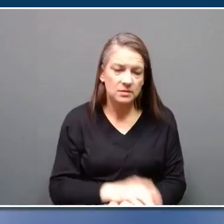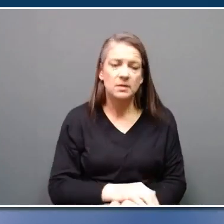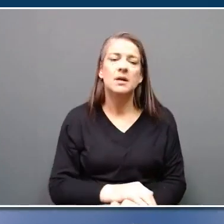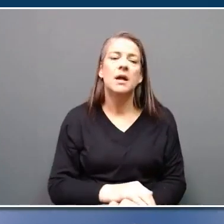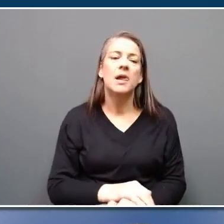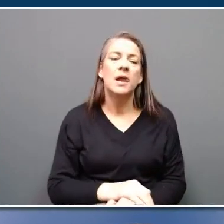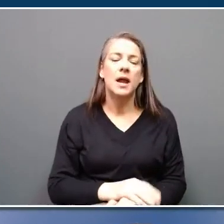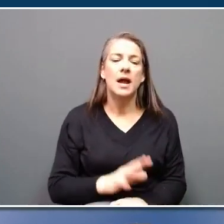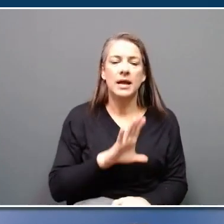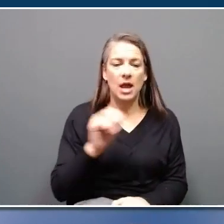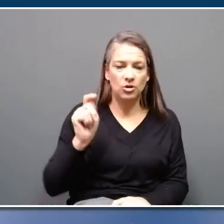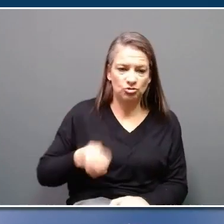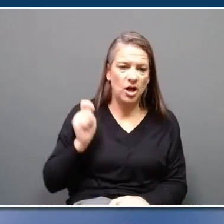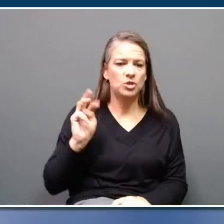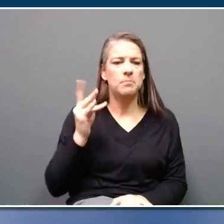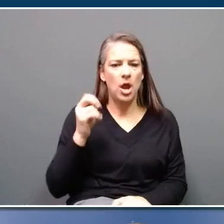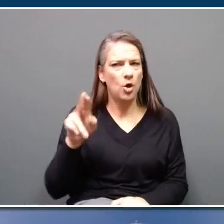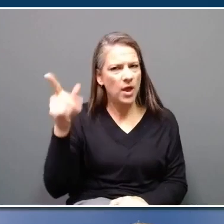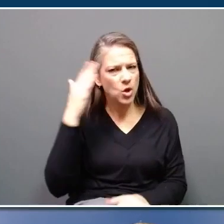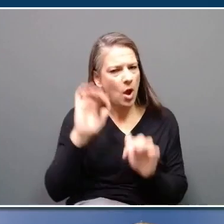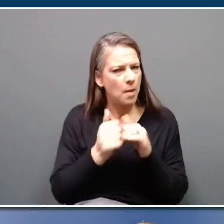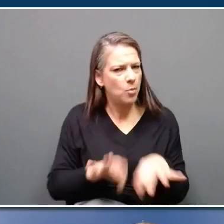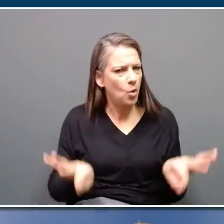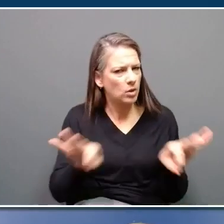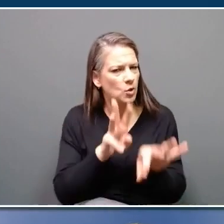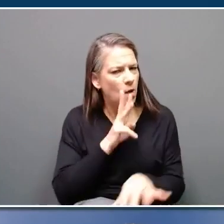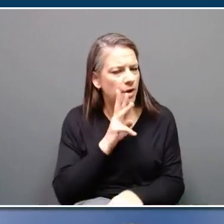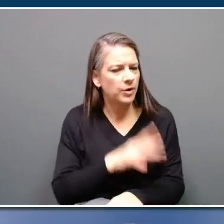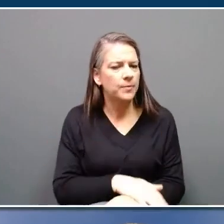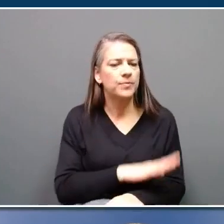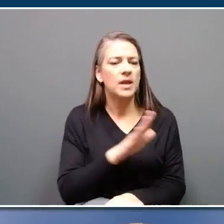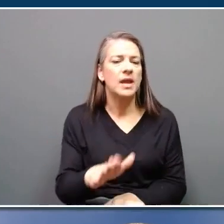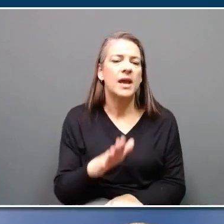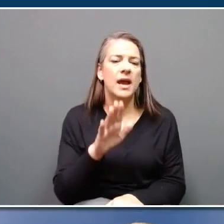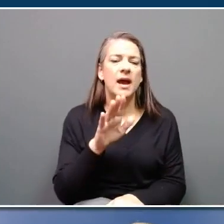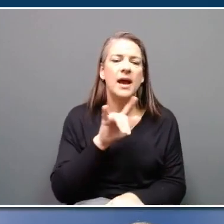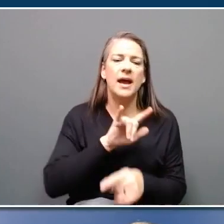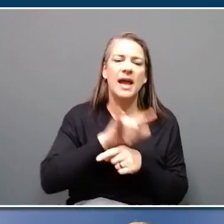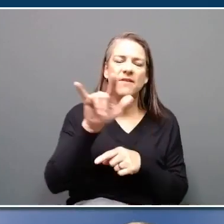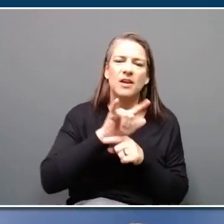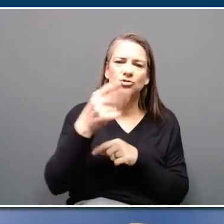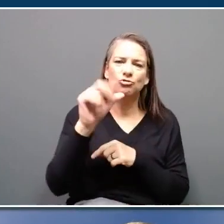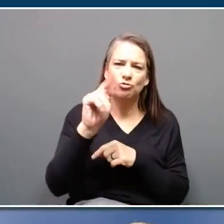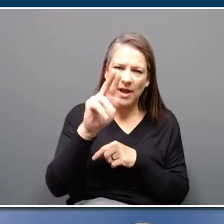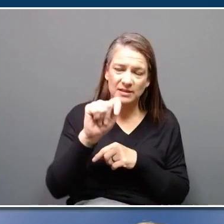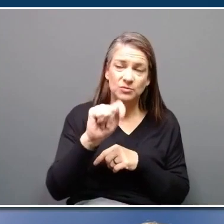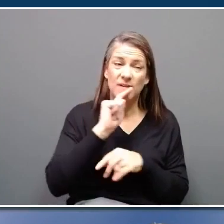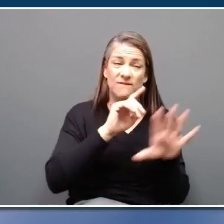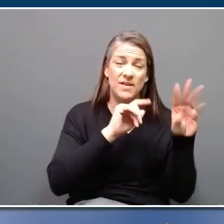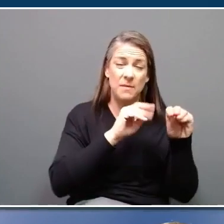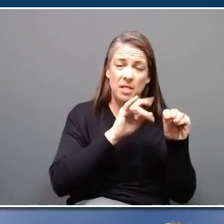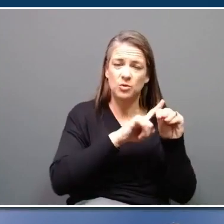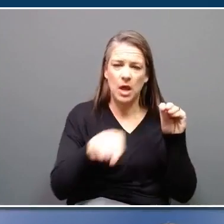judges, mayors know how important this is. Much smaller aviation grants. It went from 50 million to about 11. Our regional